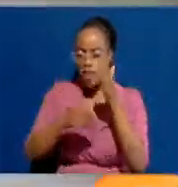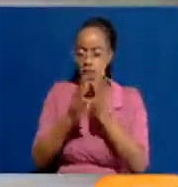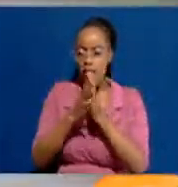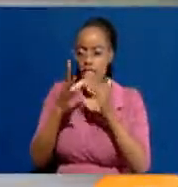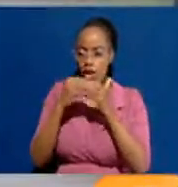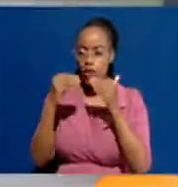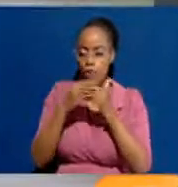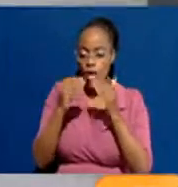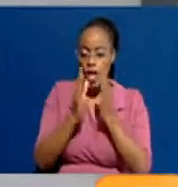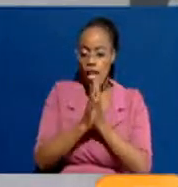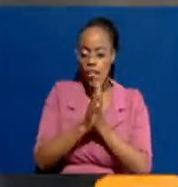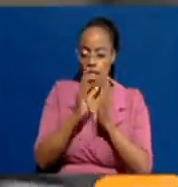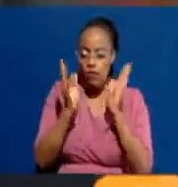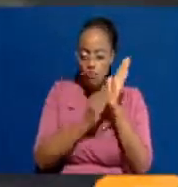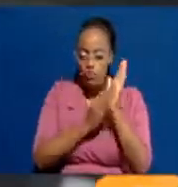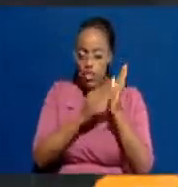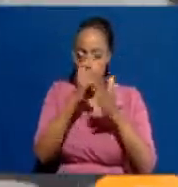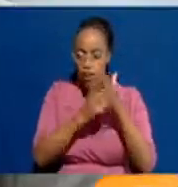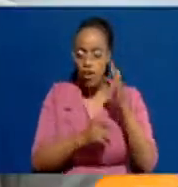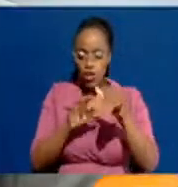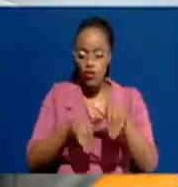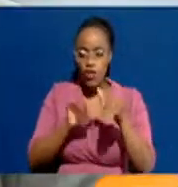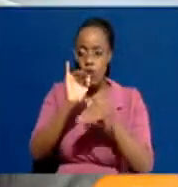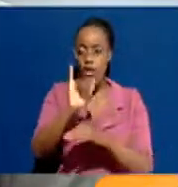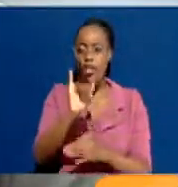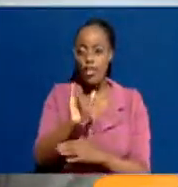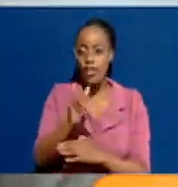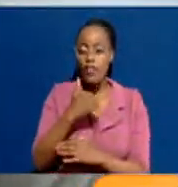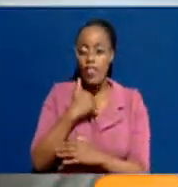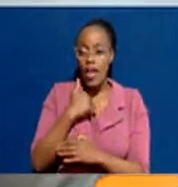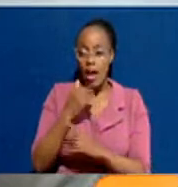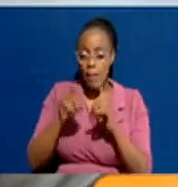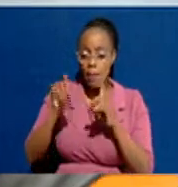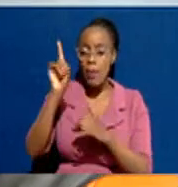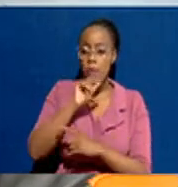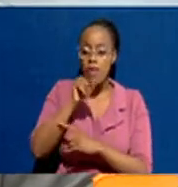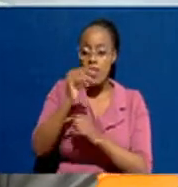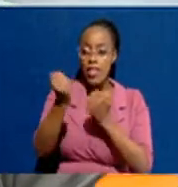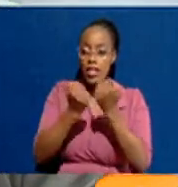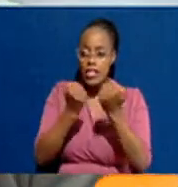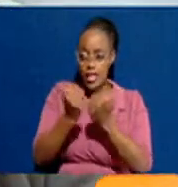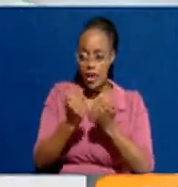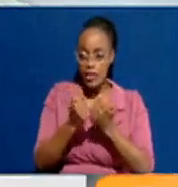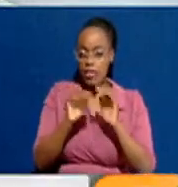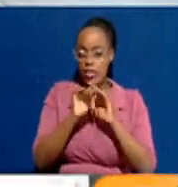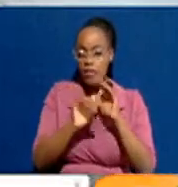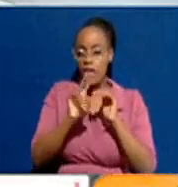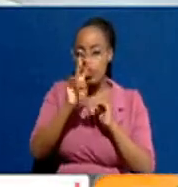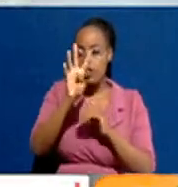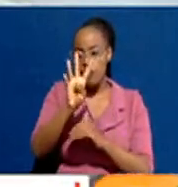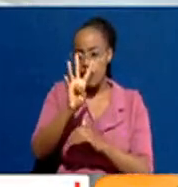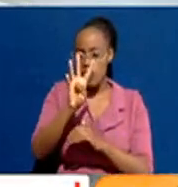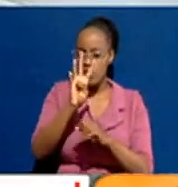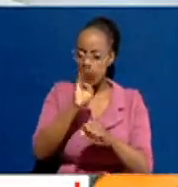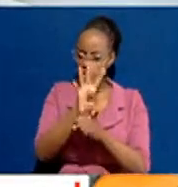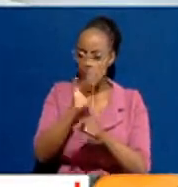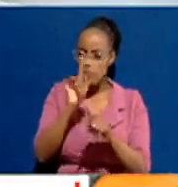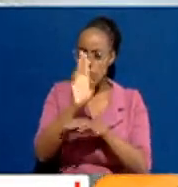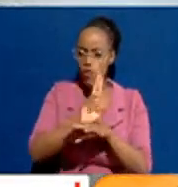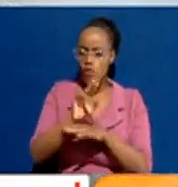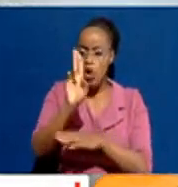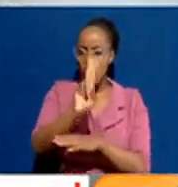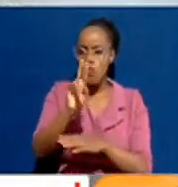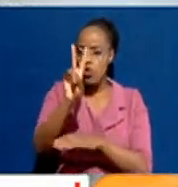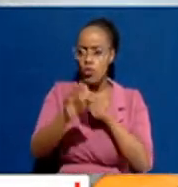dollar and price their vehicles accordingly. They are shooting up this car on a, let's say, a 2014 model that's locally used like Uber